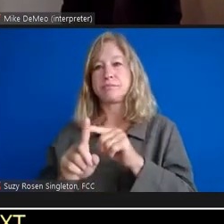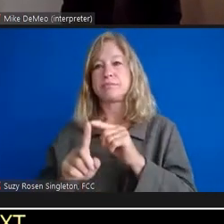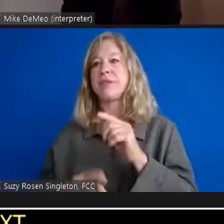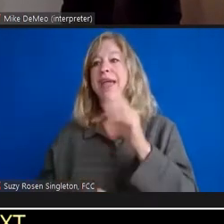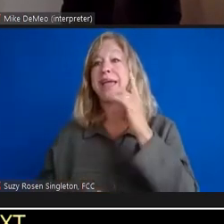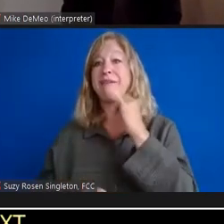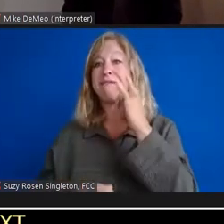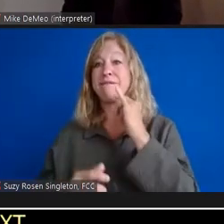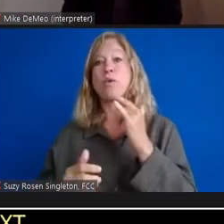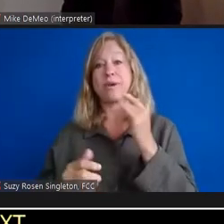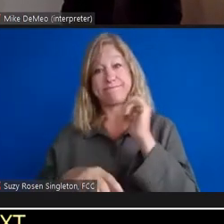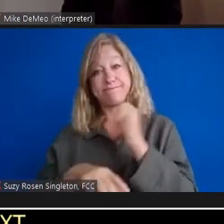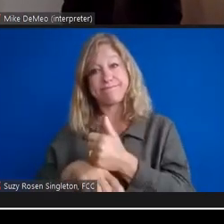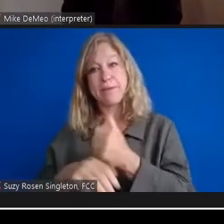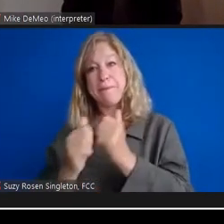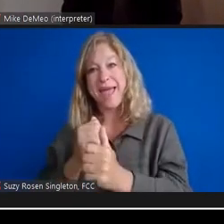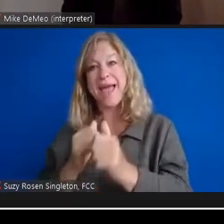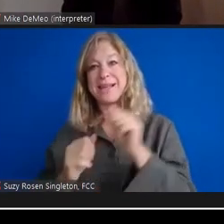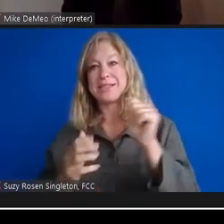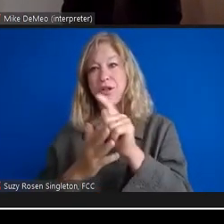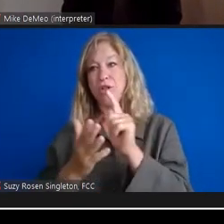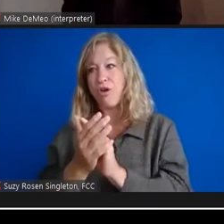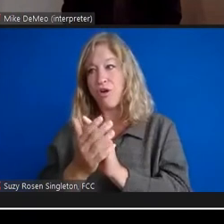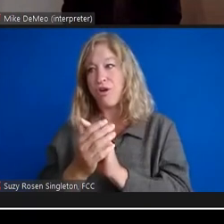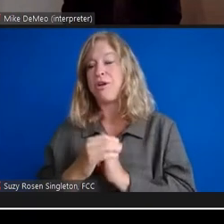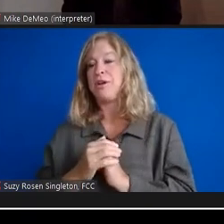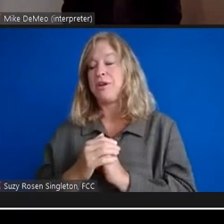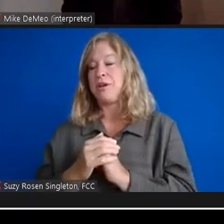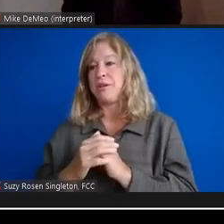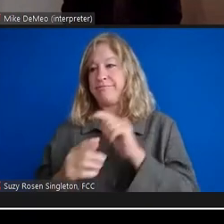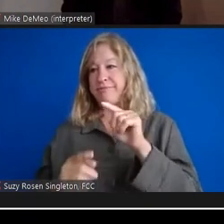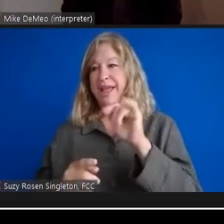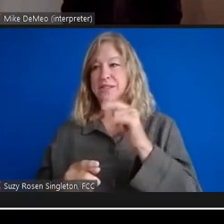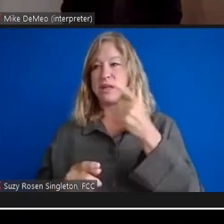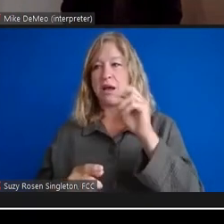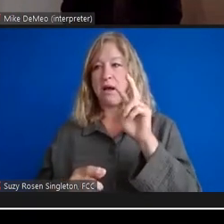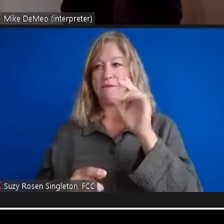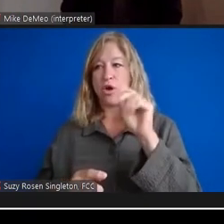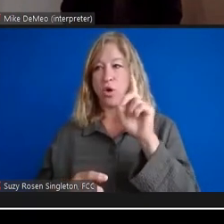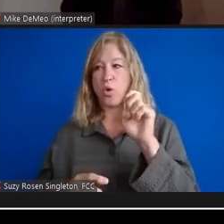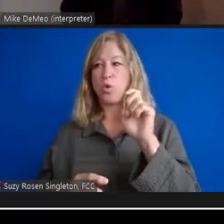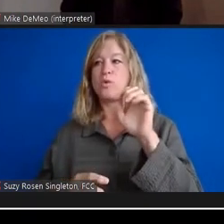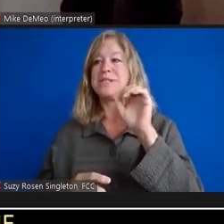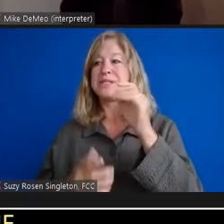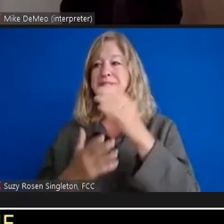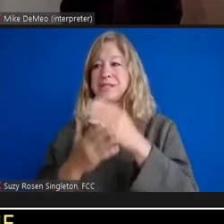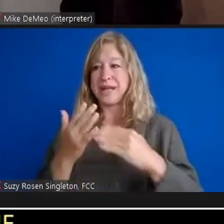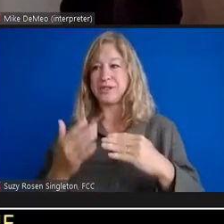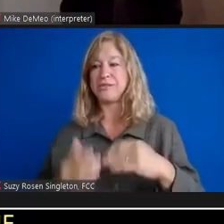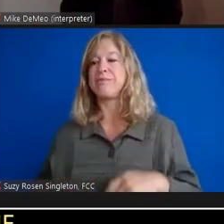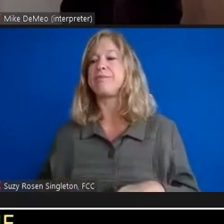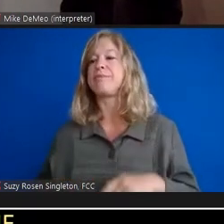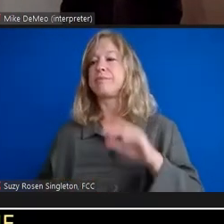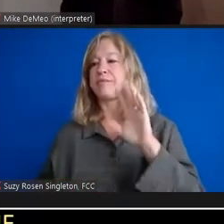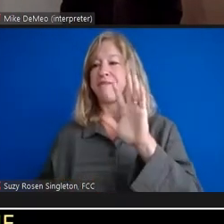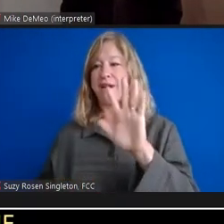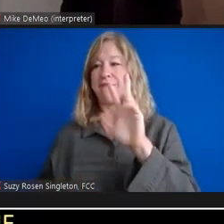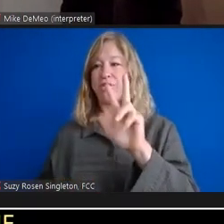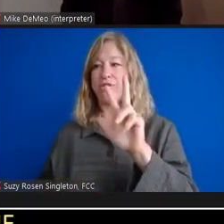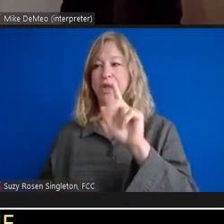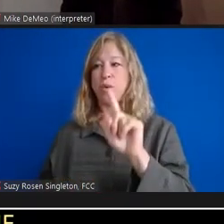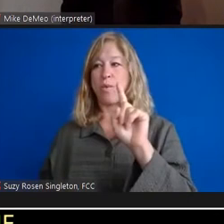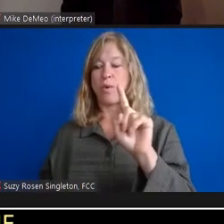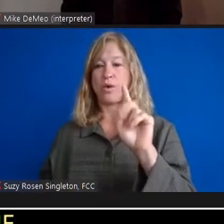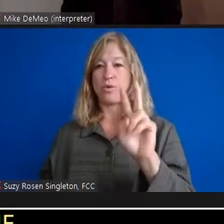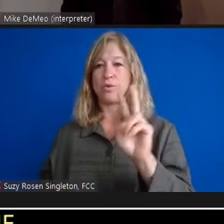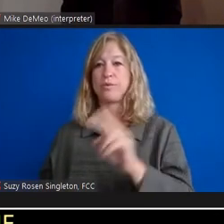over the country. California, for example, has implemented a law,